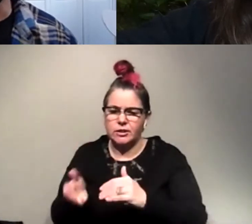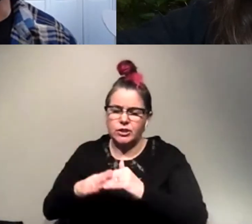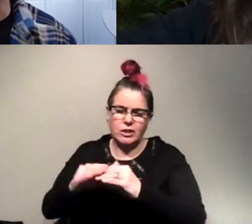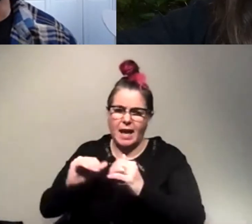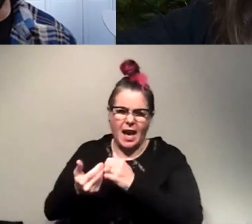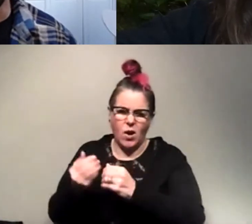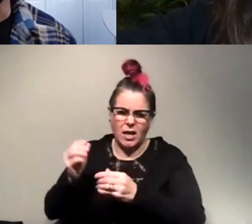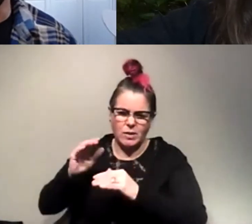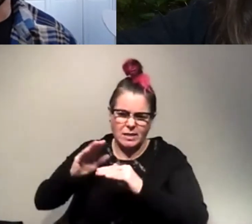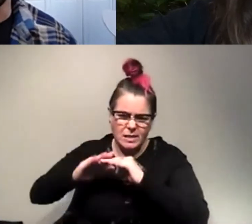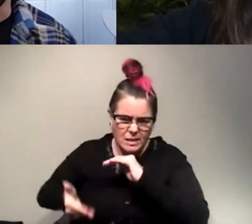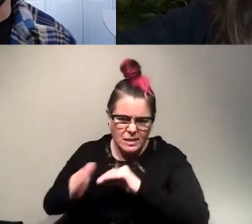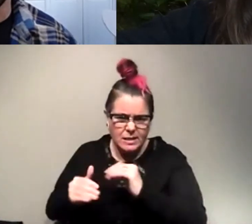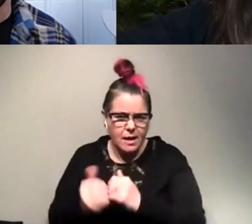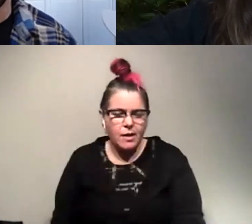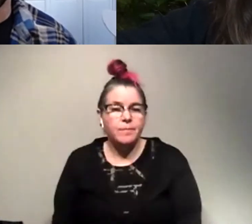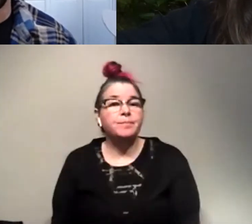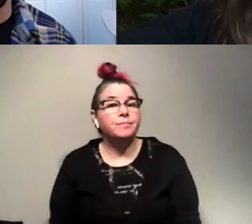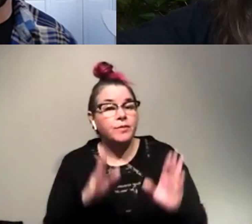great question.